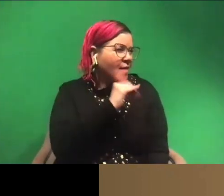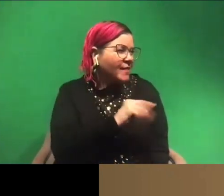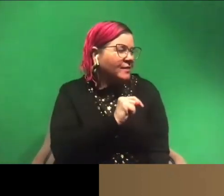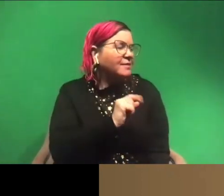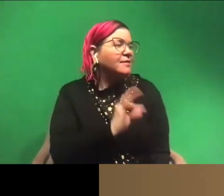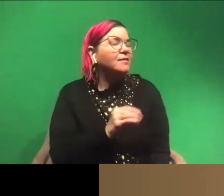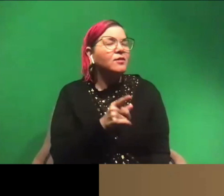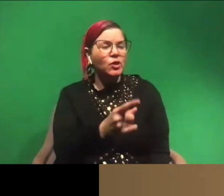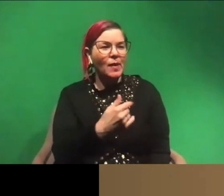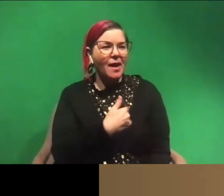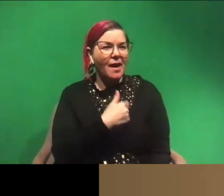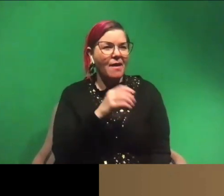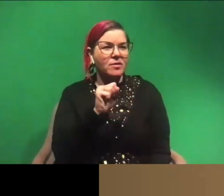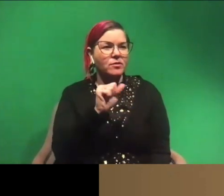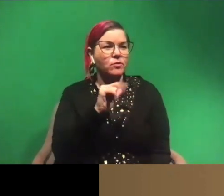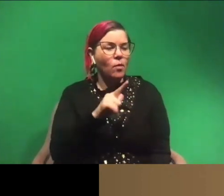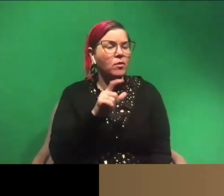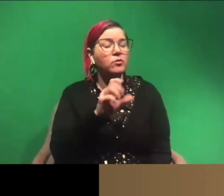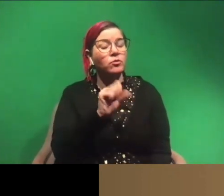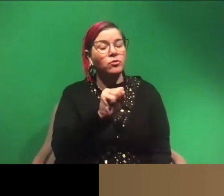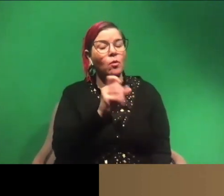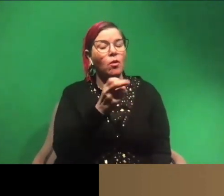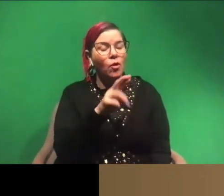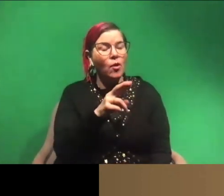Do you have any solar powered spacecrafts?